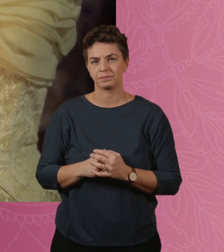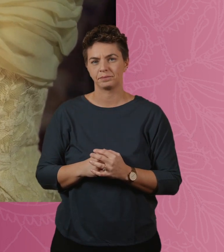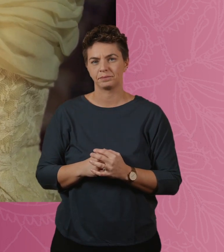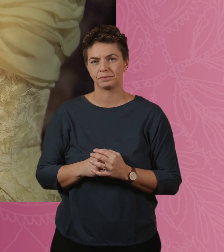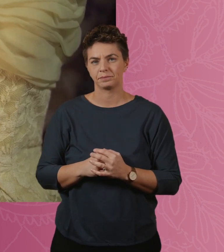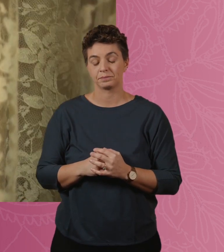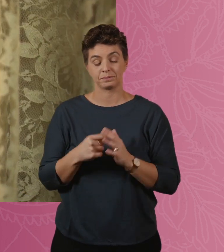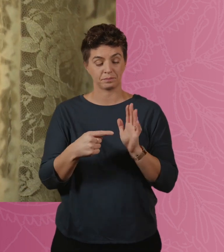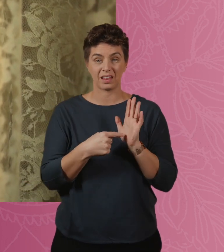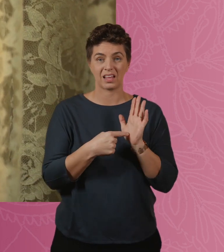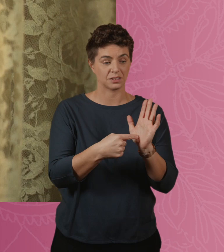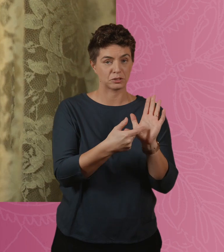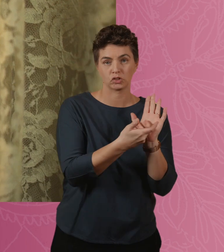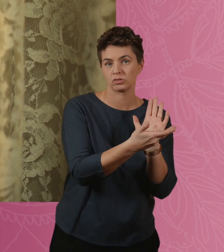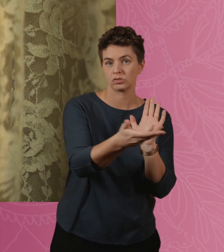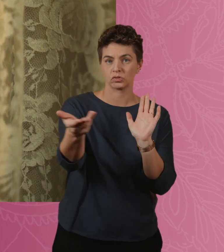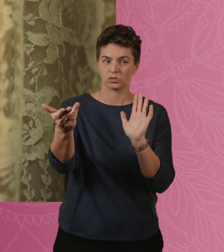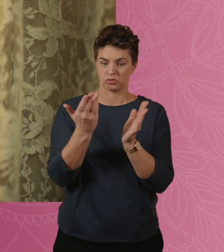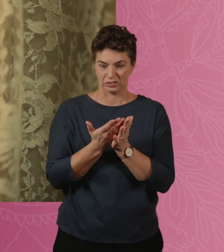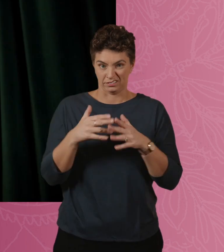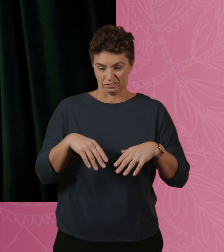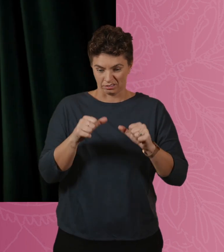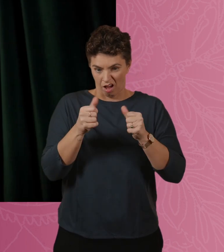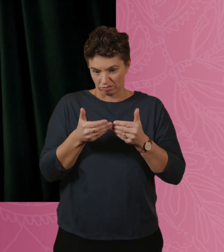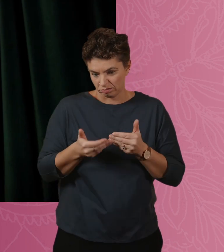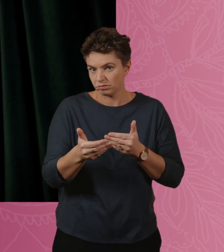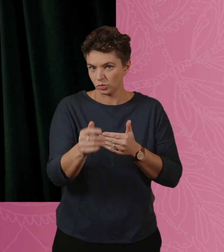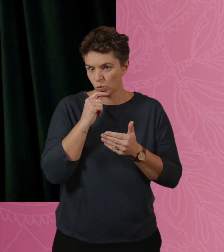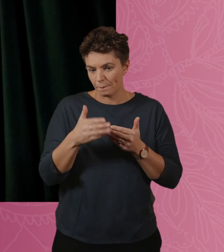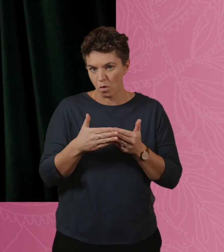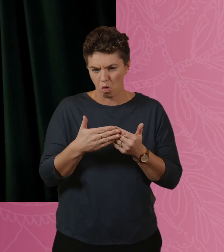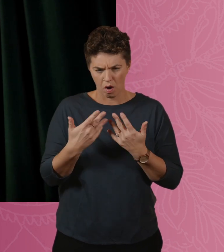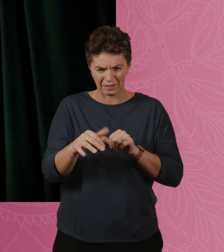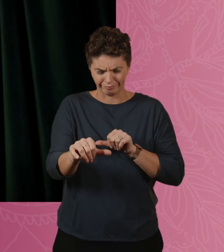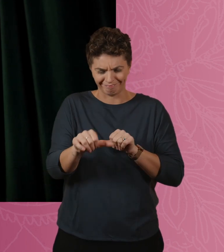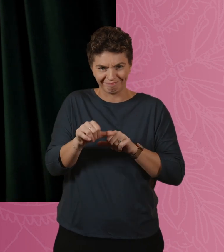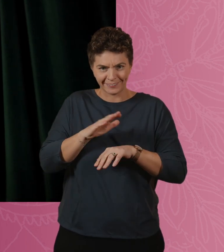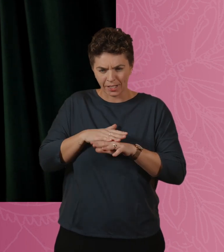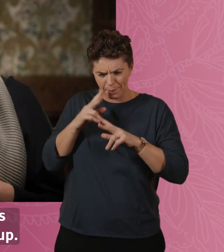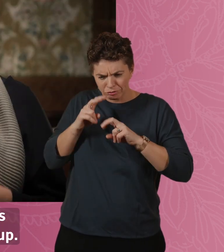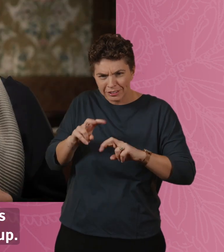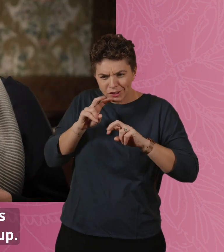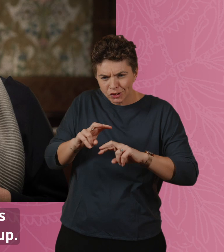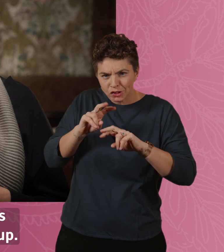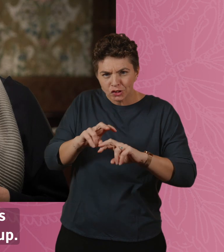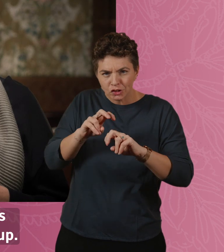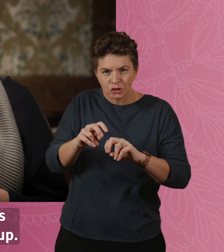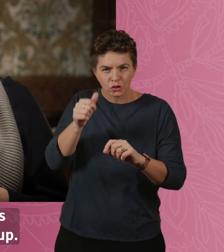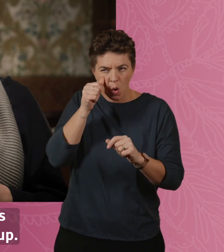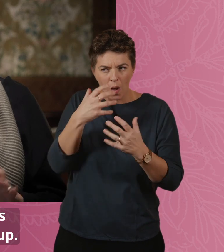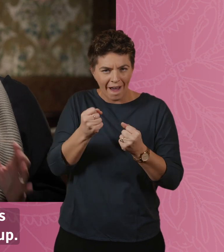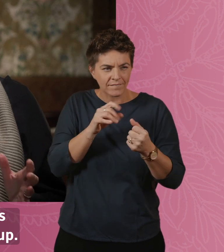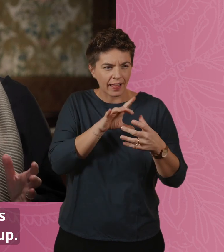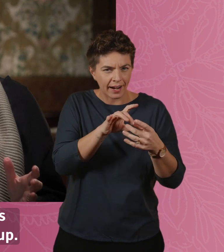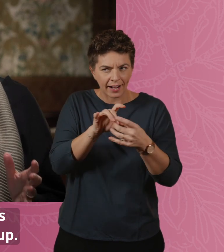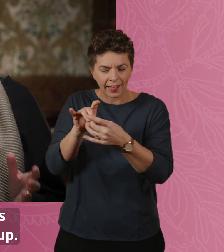So the exhibition is really the tip of the iceberg, and in the limited time we've had to research it, we know that there are lots of leads